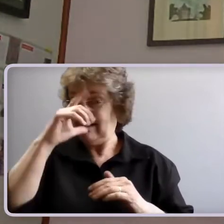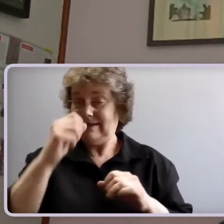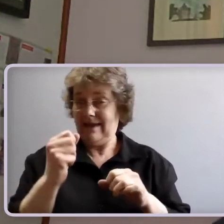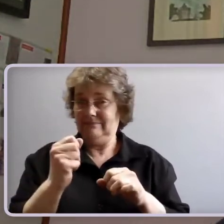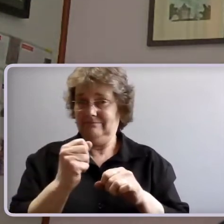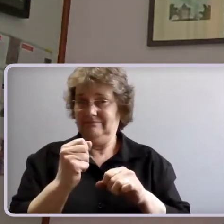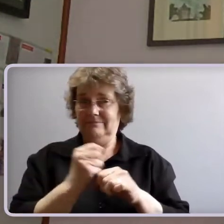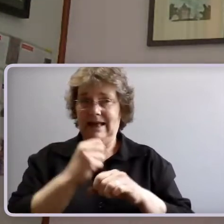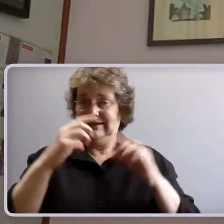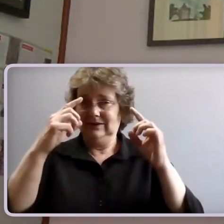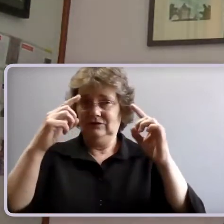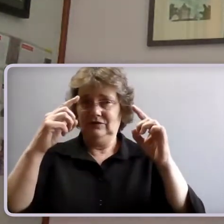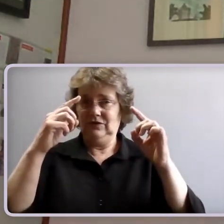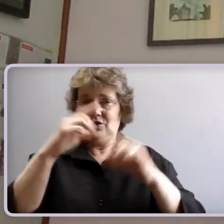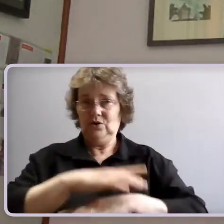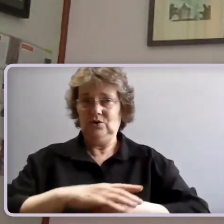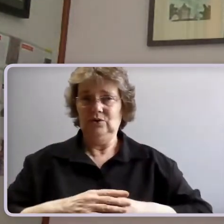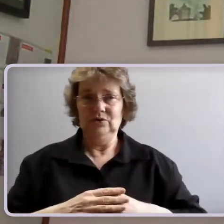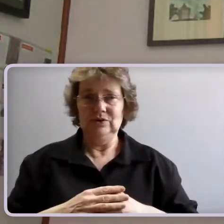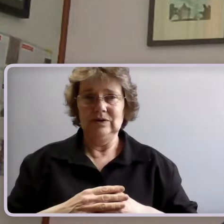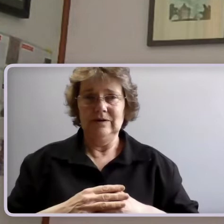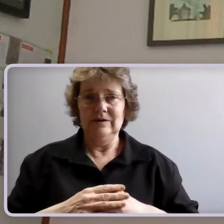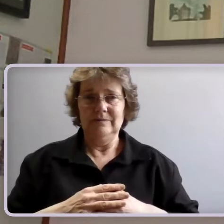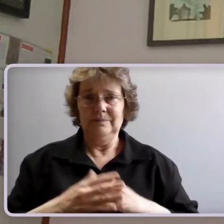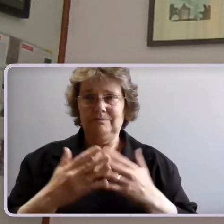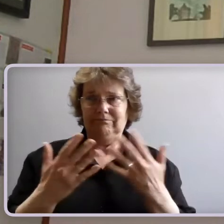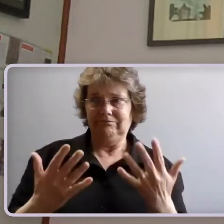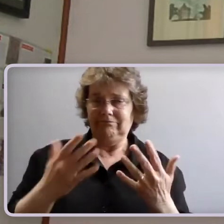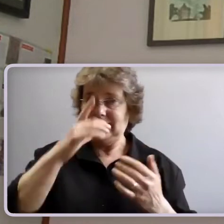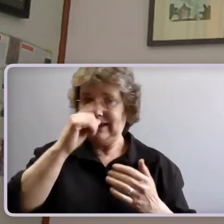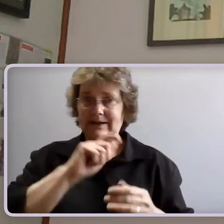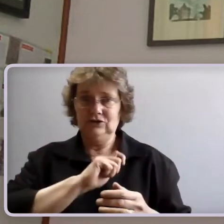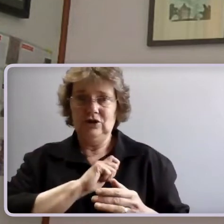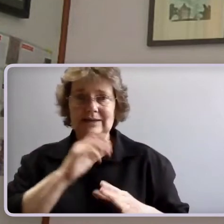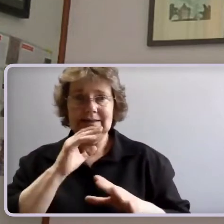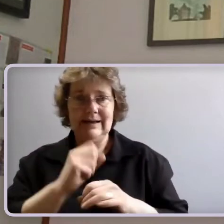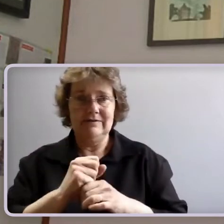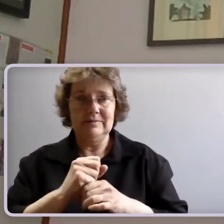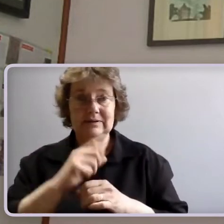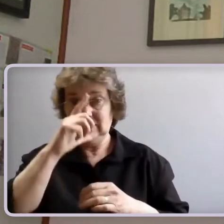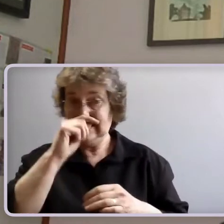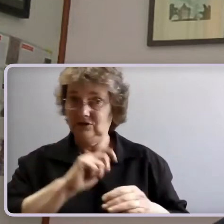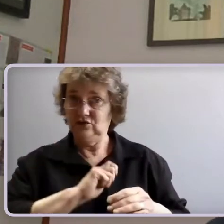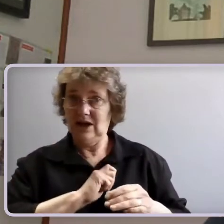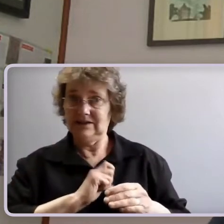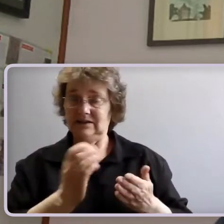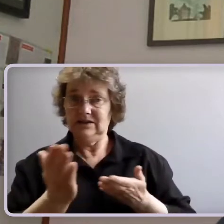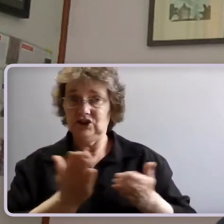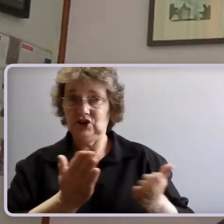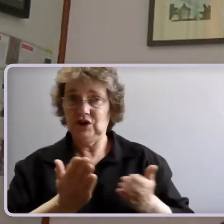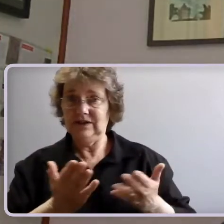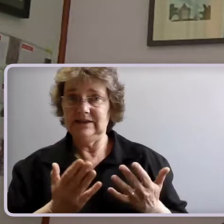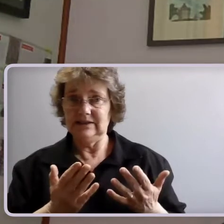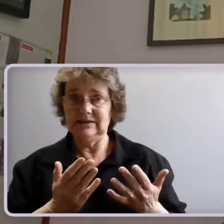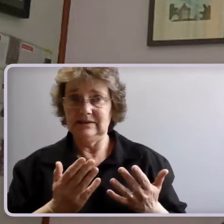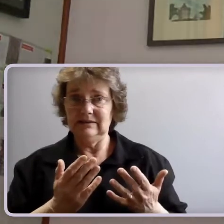our trust in government and services and the establishment. I would like